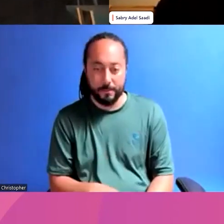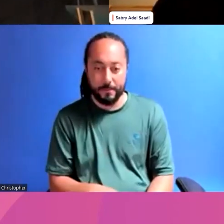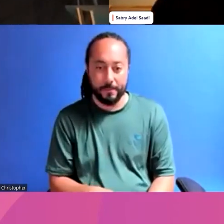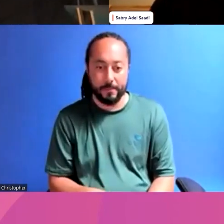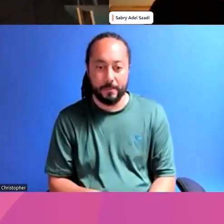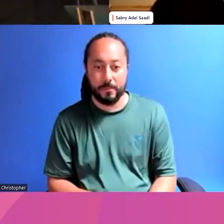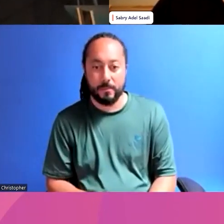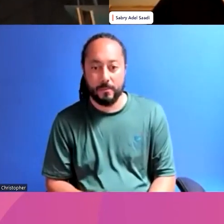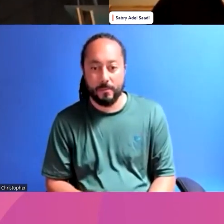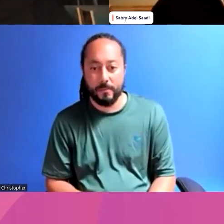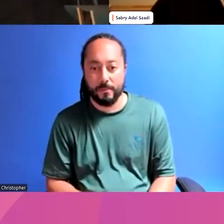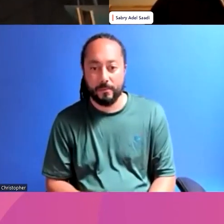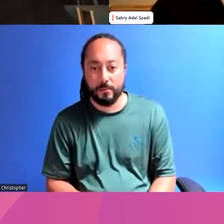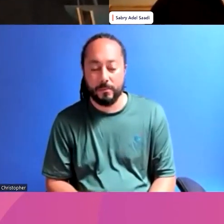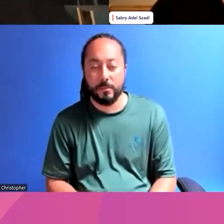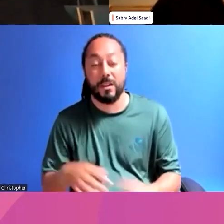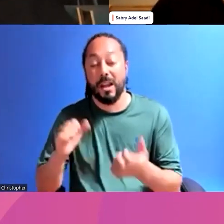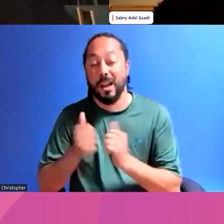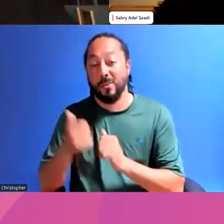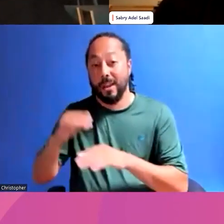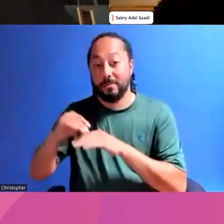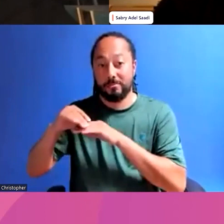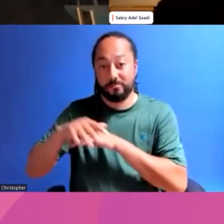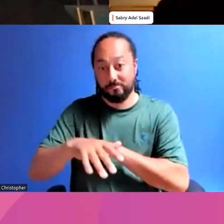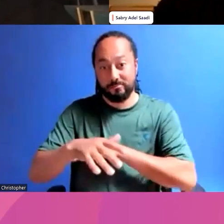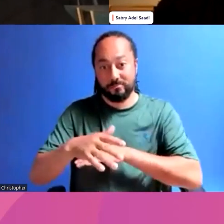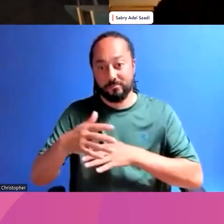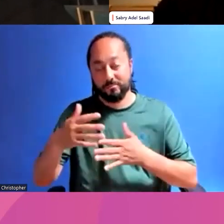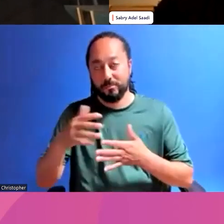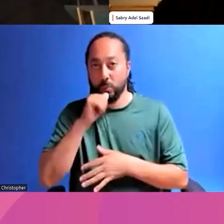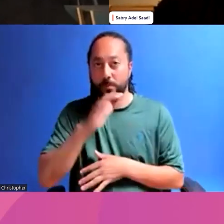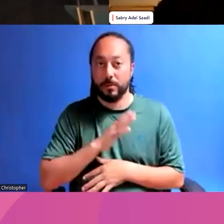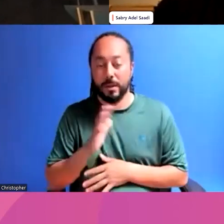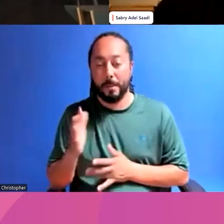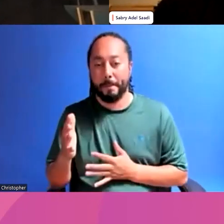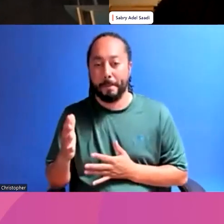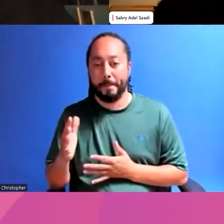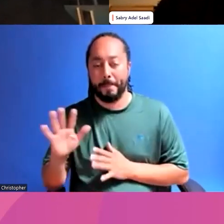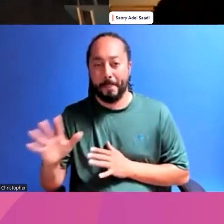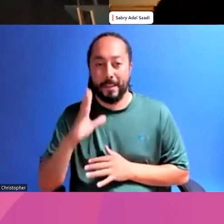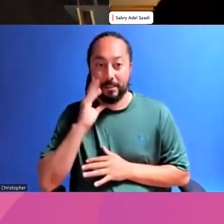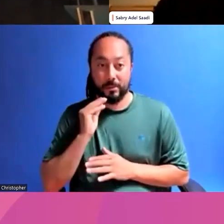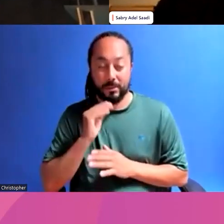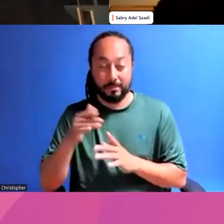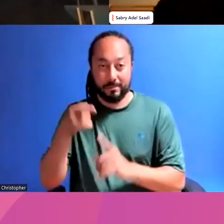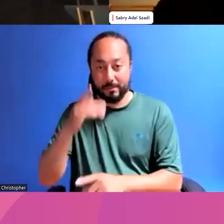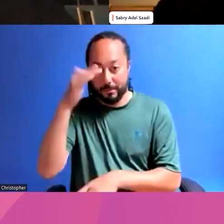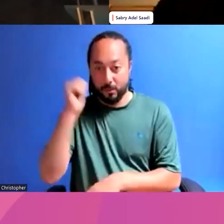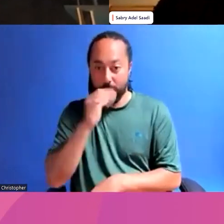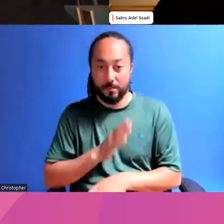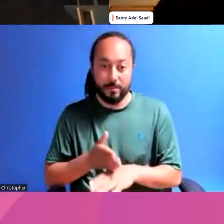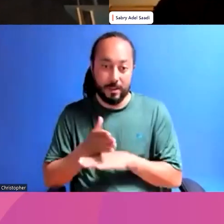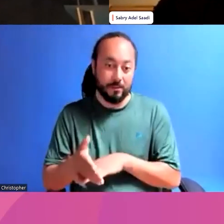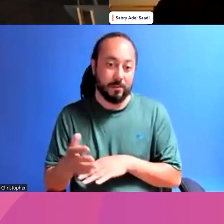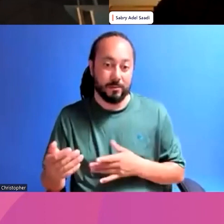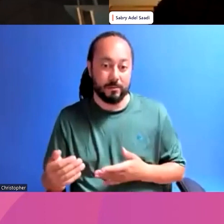inform, you know, women's experience after, Black women's experience